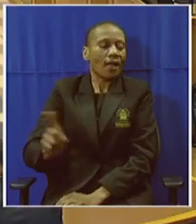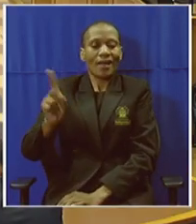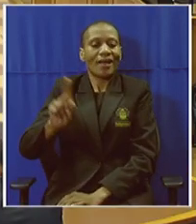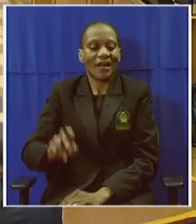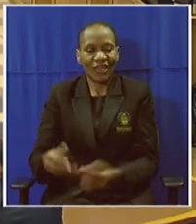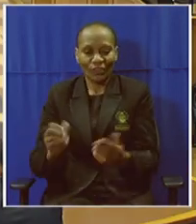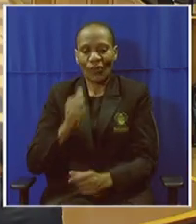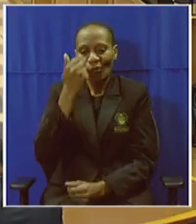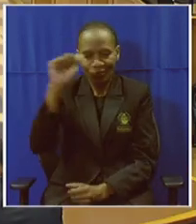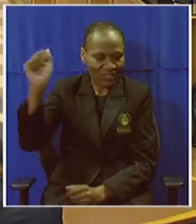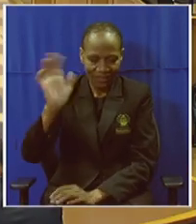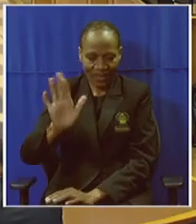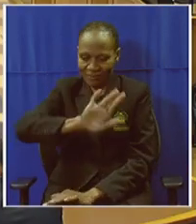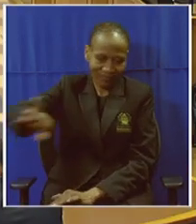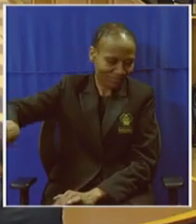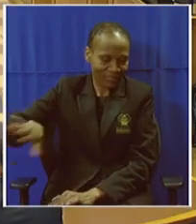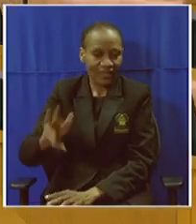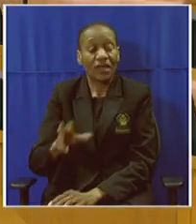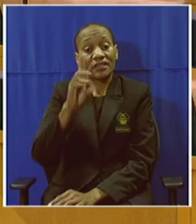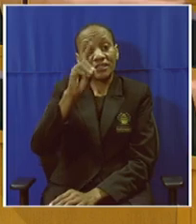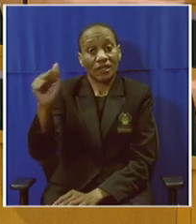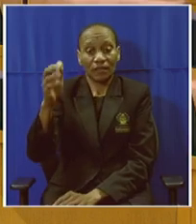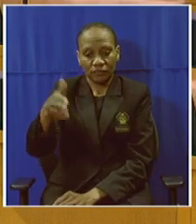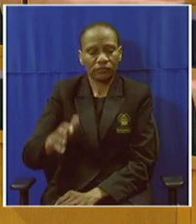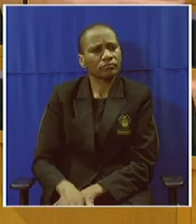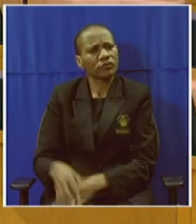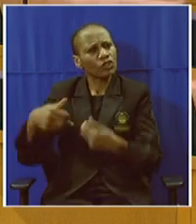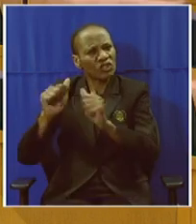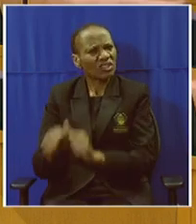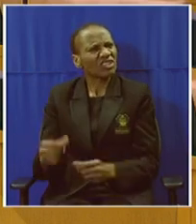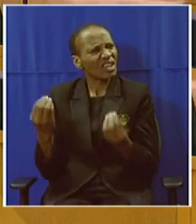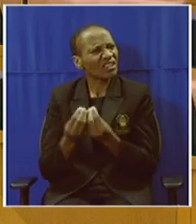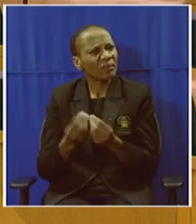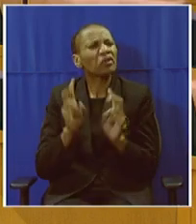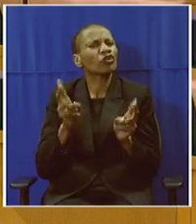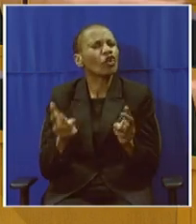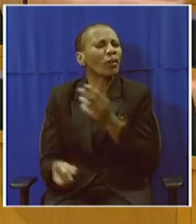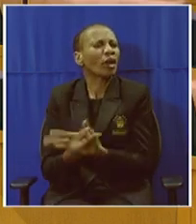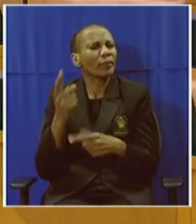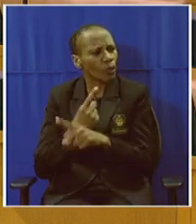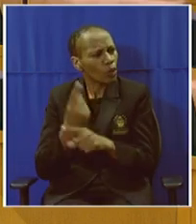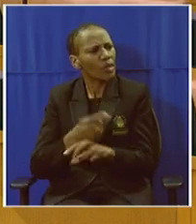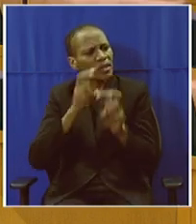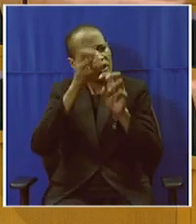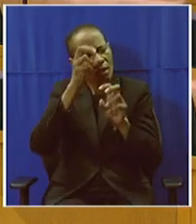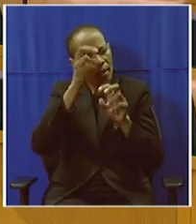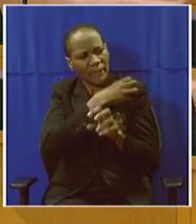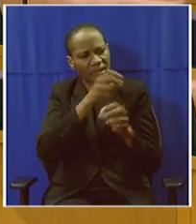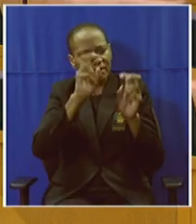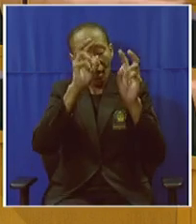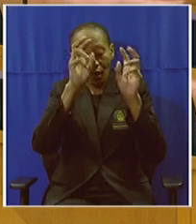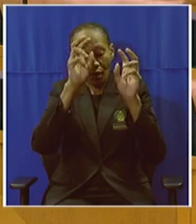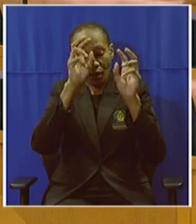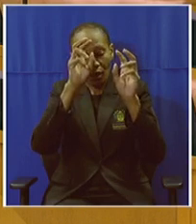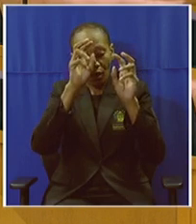it's a statement. GA? House Chairperson, it has become something of the norm for the Minister of Mineral Resources and Energy, Gwede